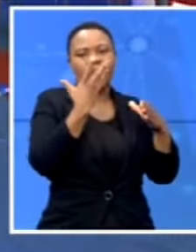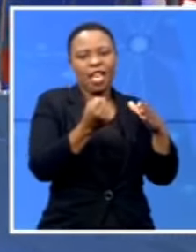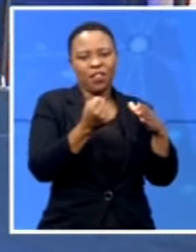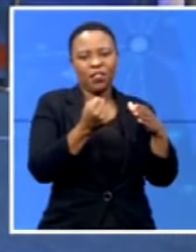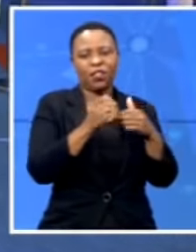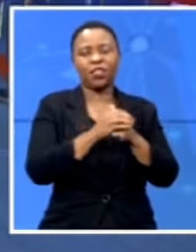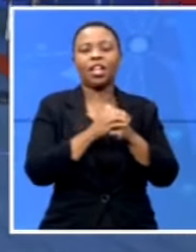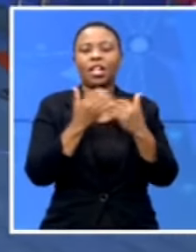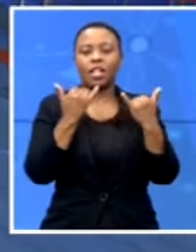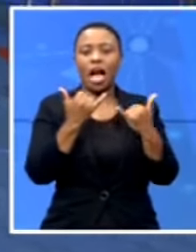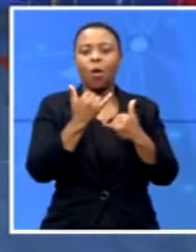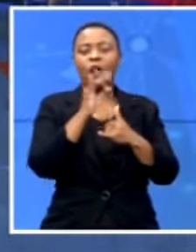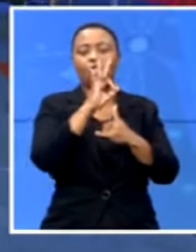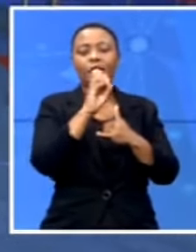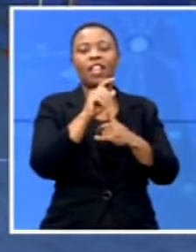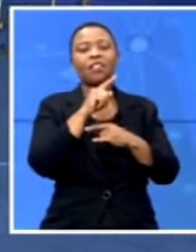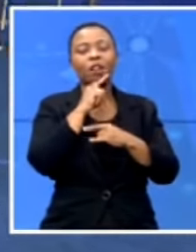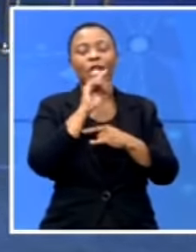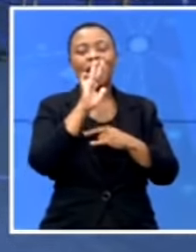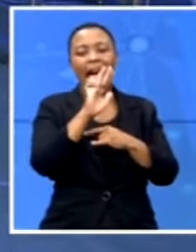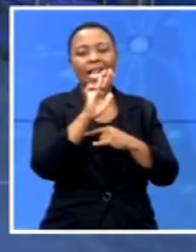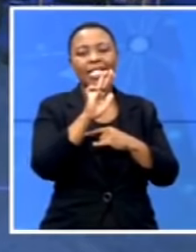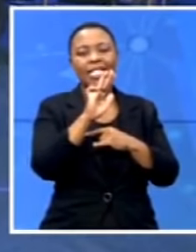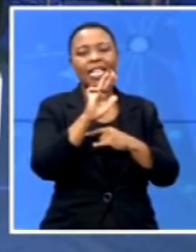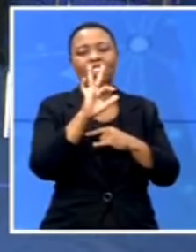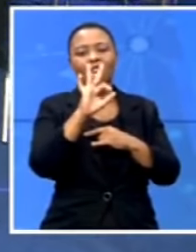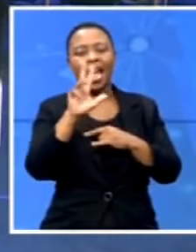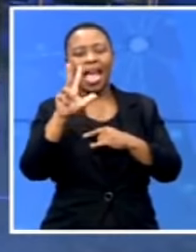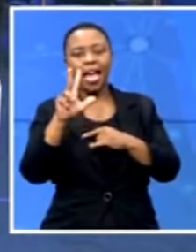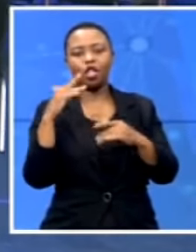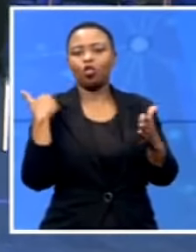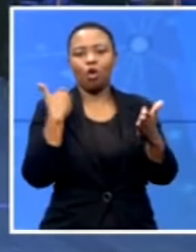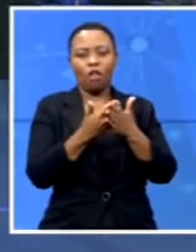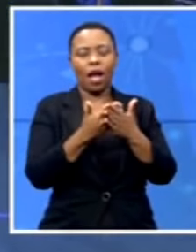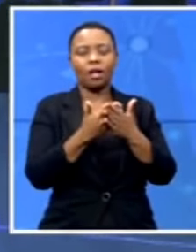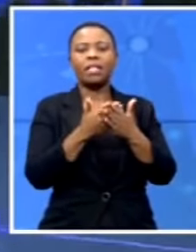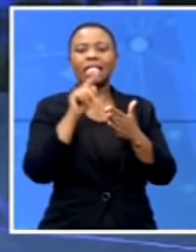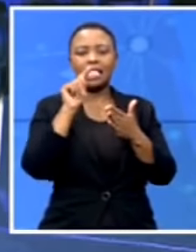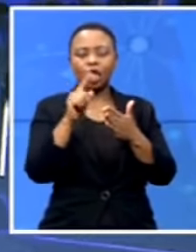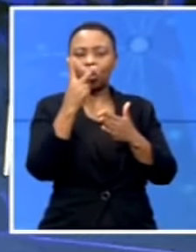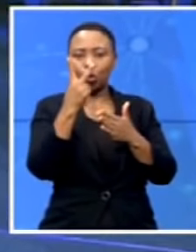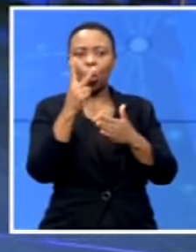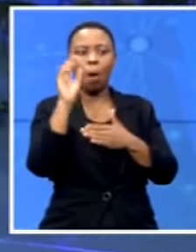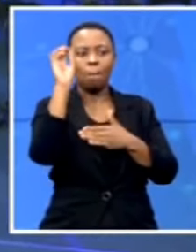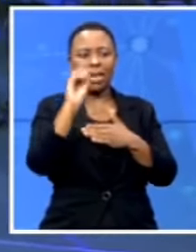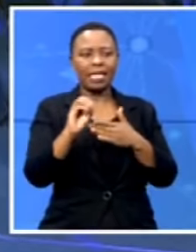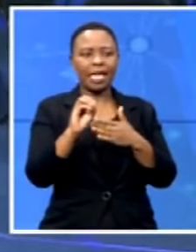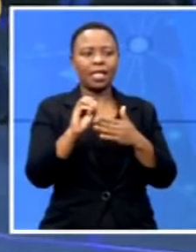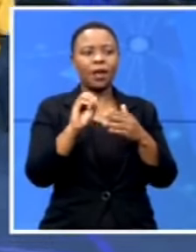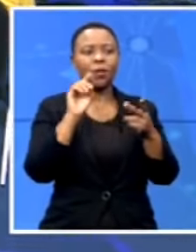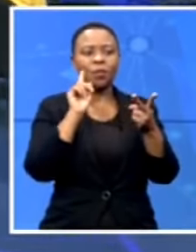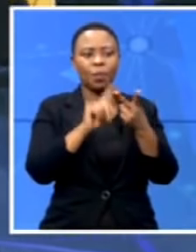30,998 so far, which translates to around 2%. Of course, we know how they performed in the 2016 polls. Overall, they